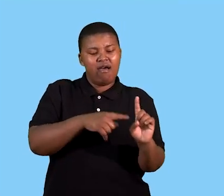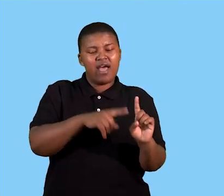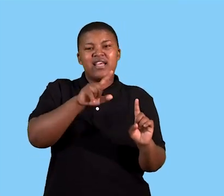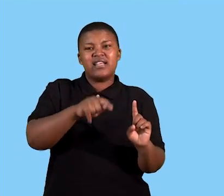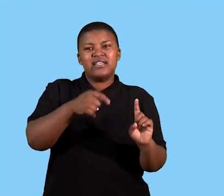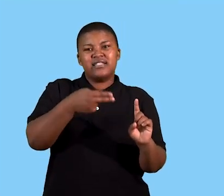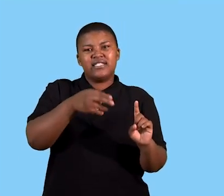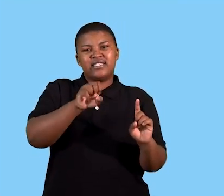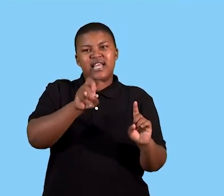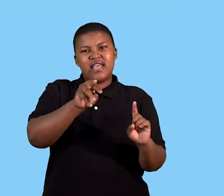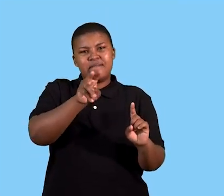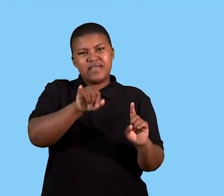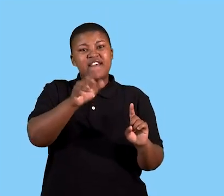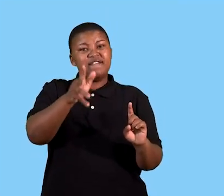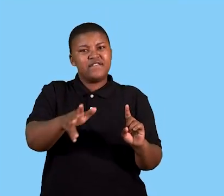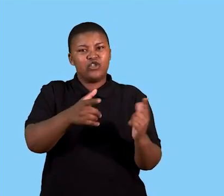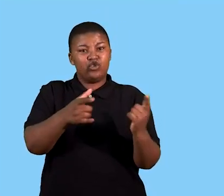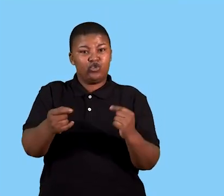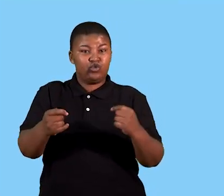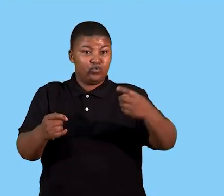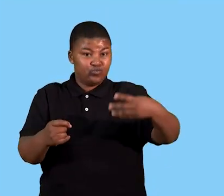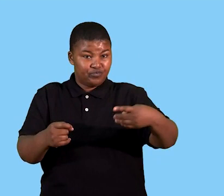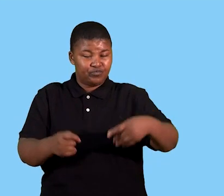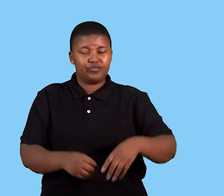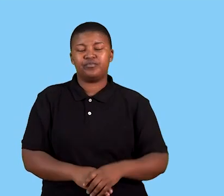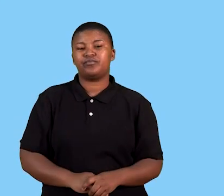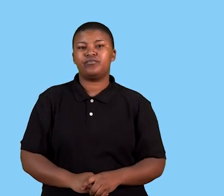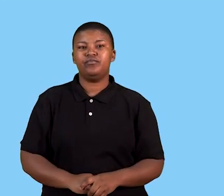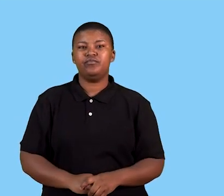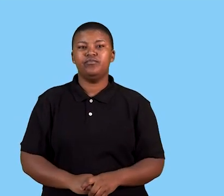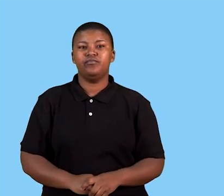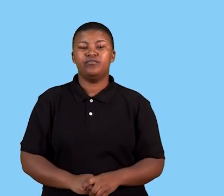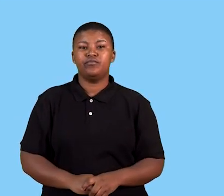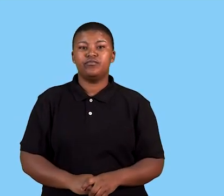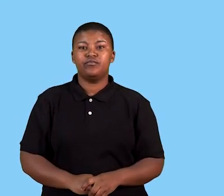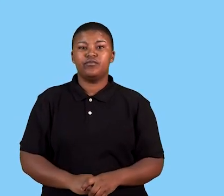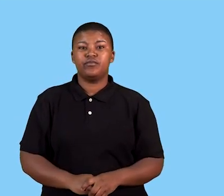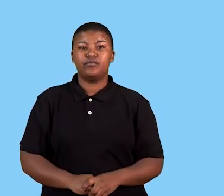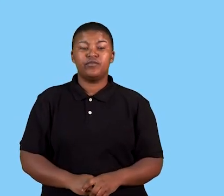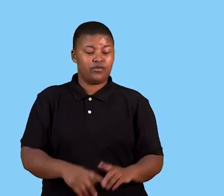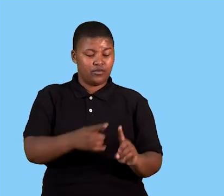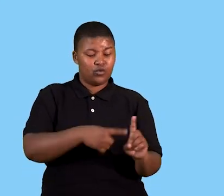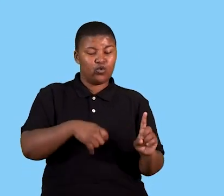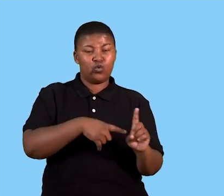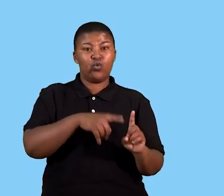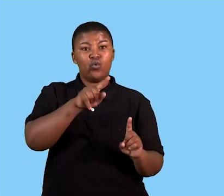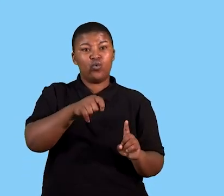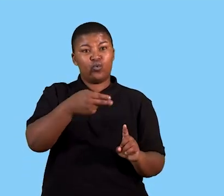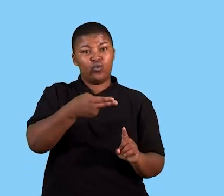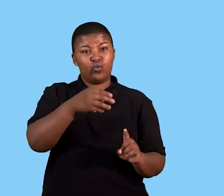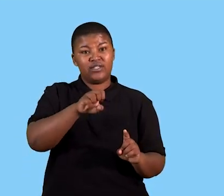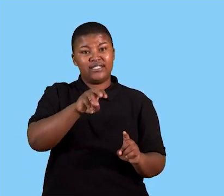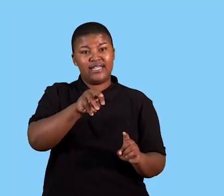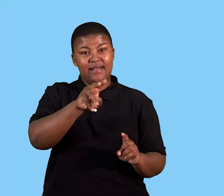has applied in each of the following statements. So let's take a look. The first one says Tembe